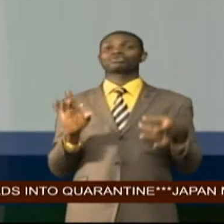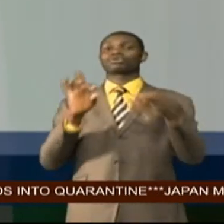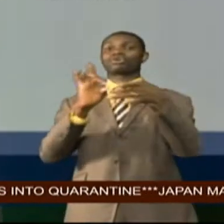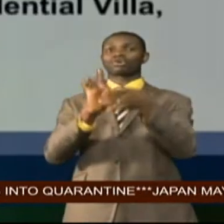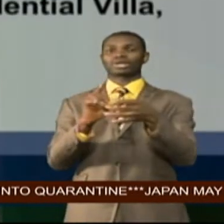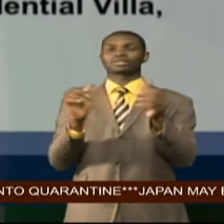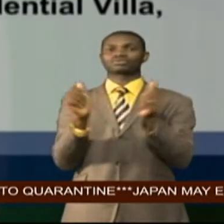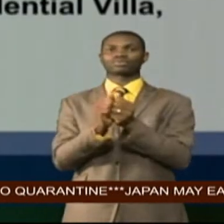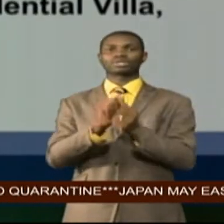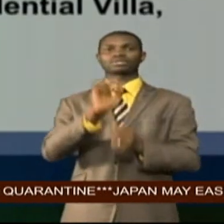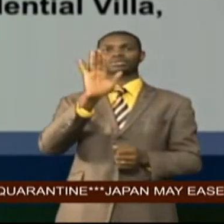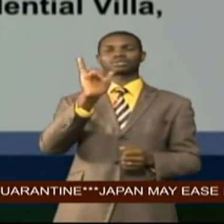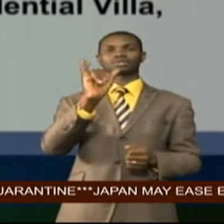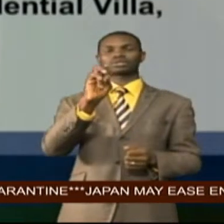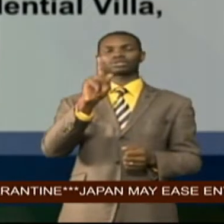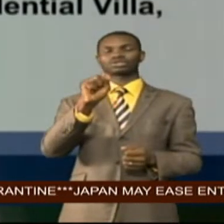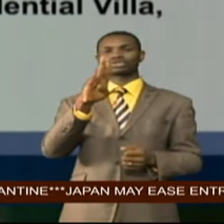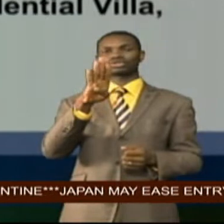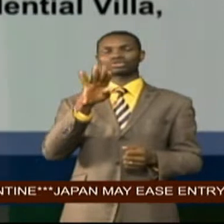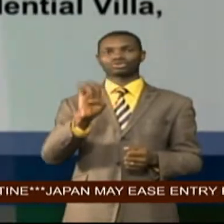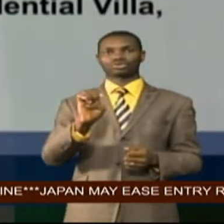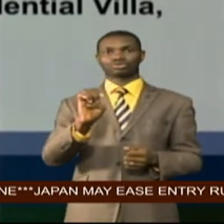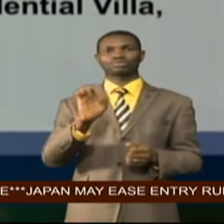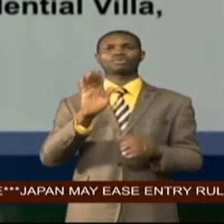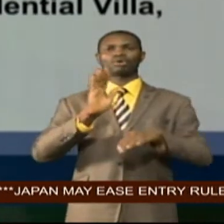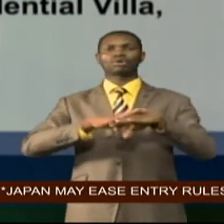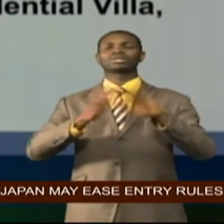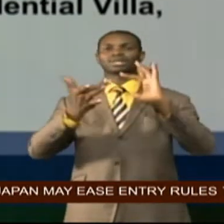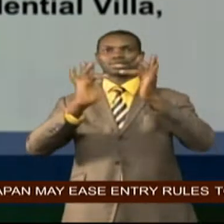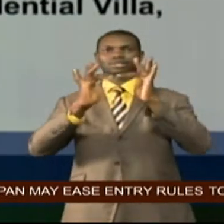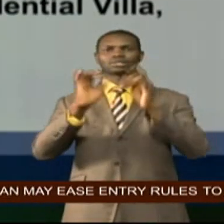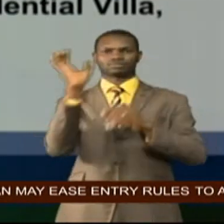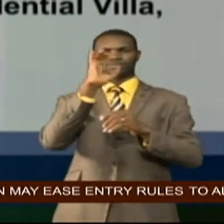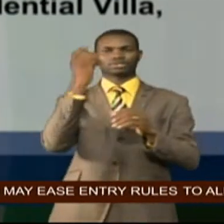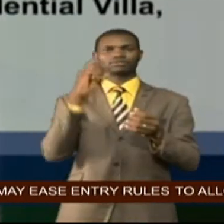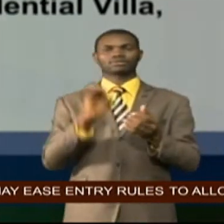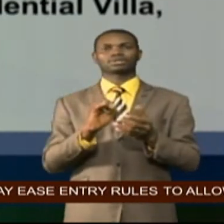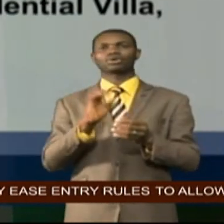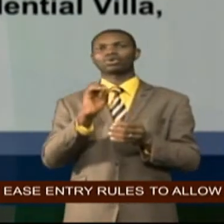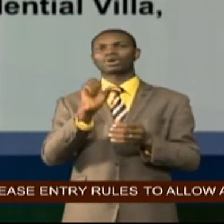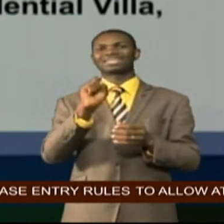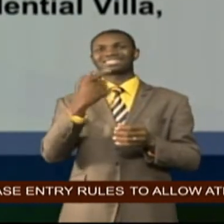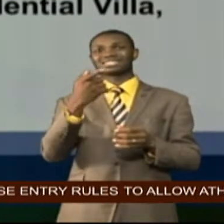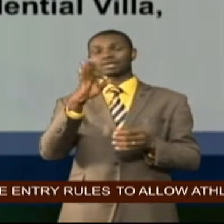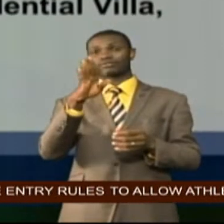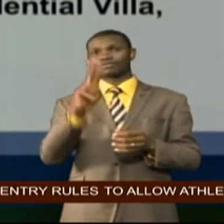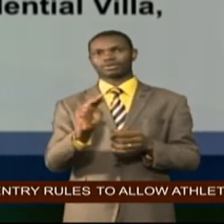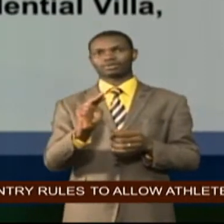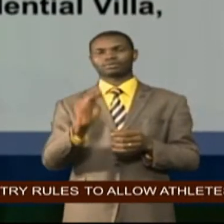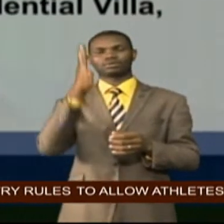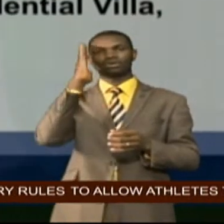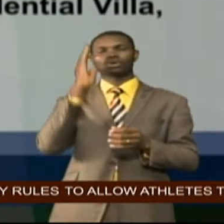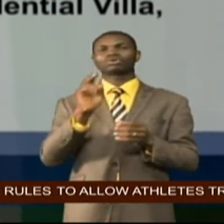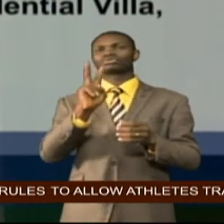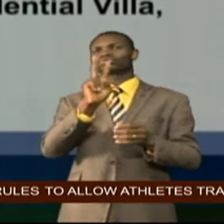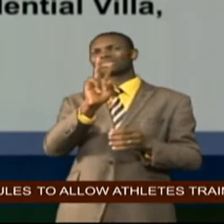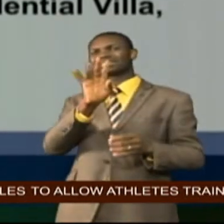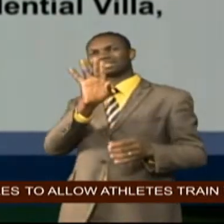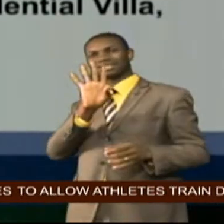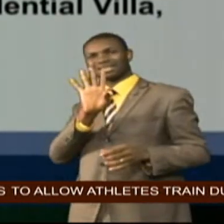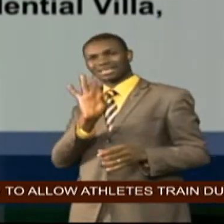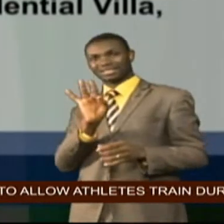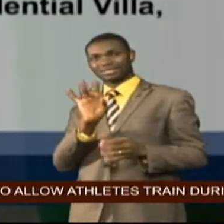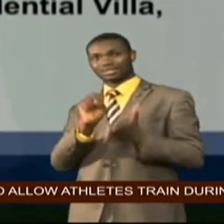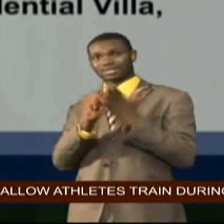at OFFICIAL OSGFN. On Monday, 28 September by 10 o'clock in the